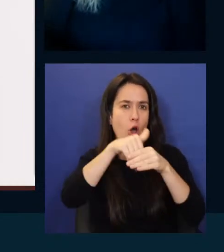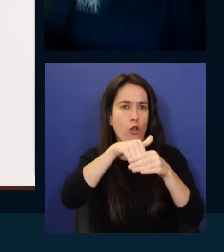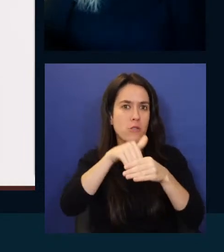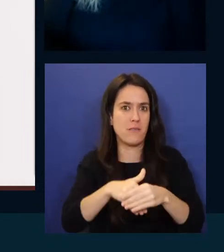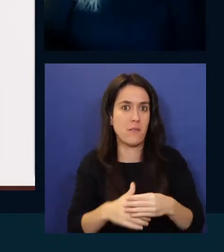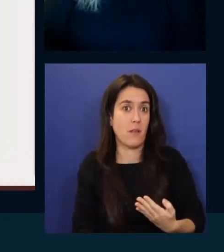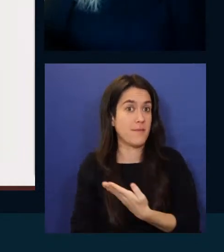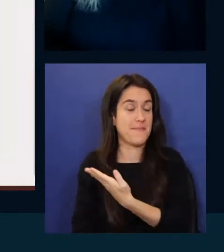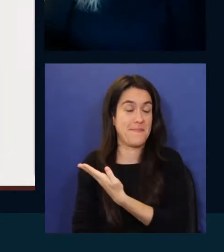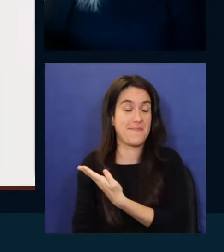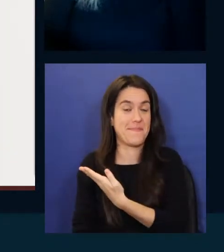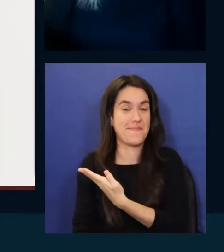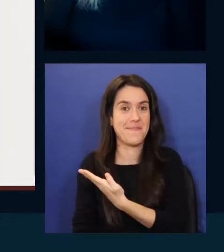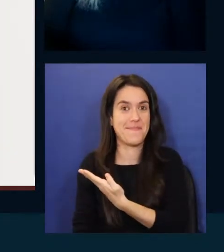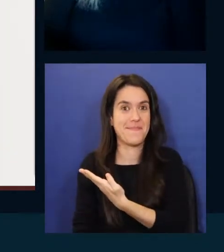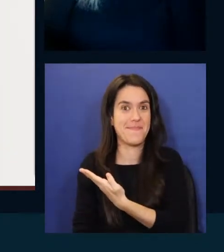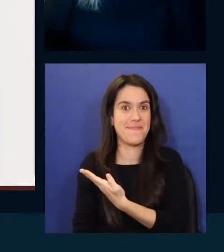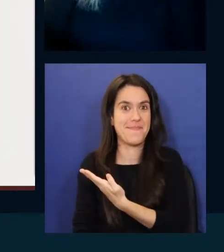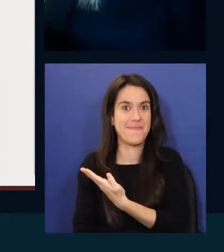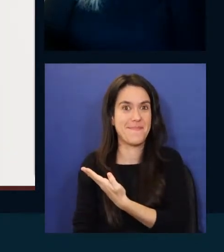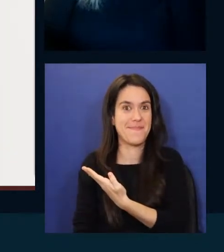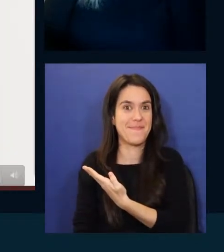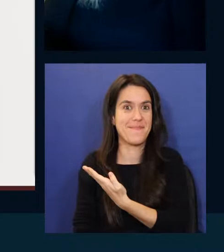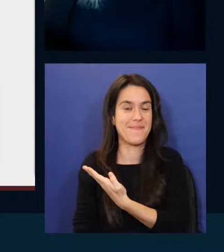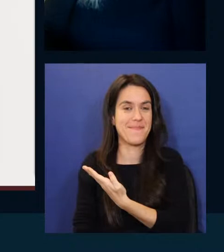directly from the Teams experience.